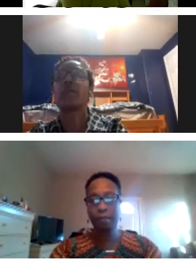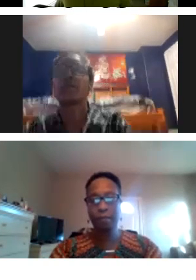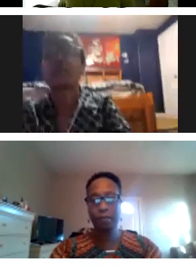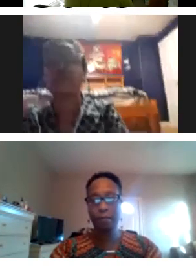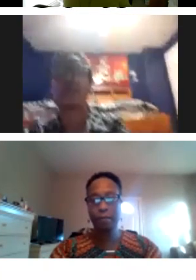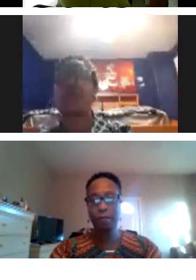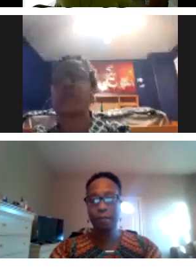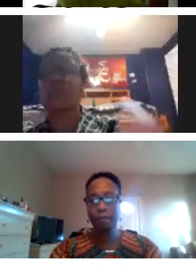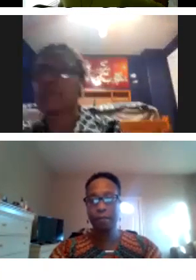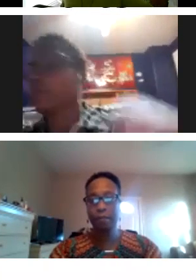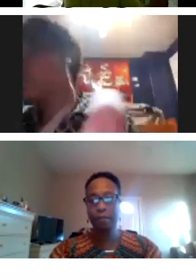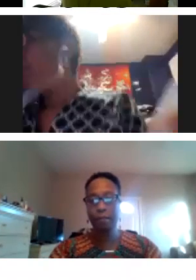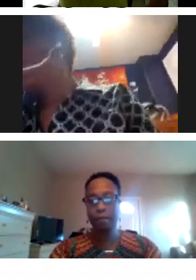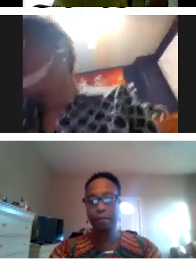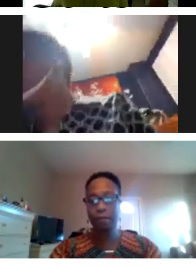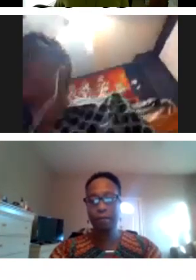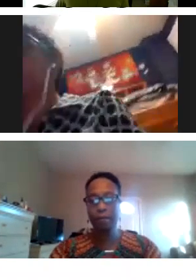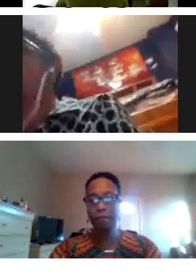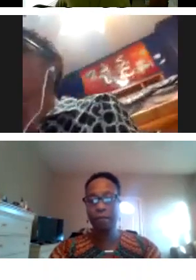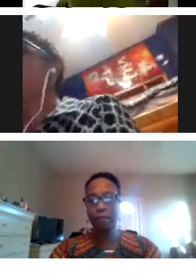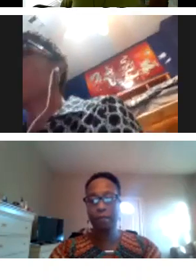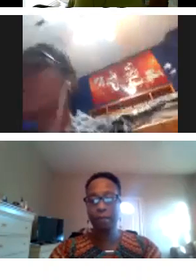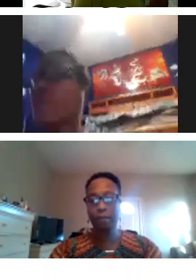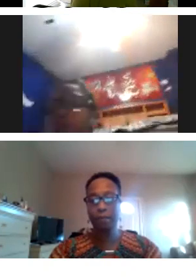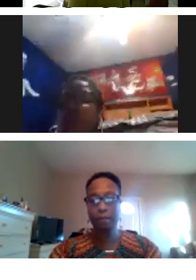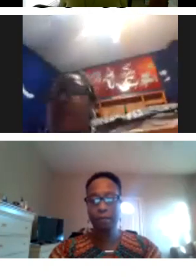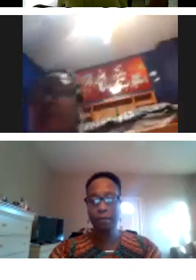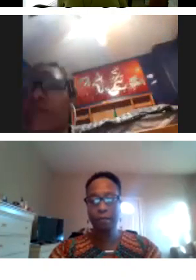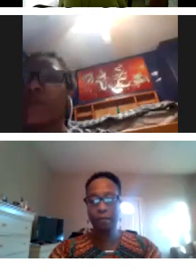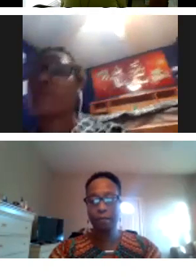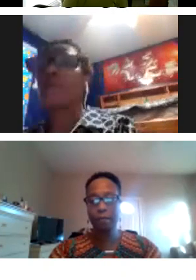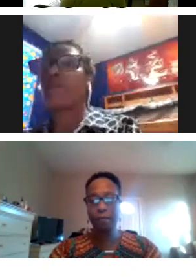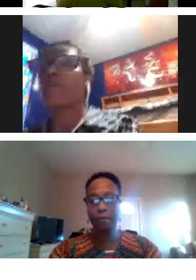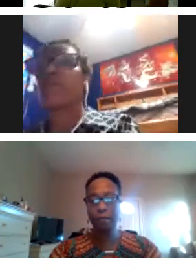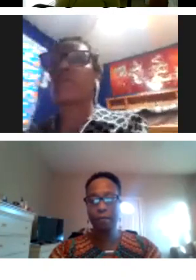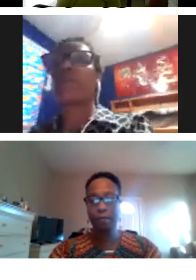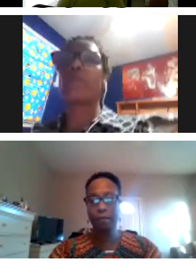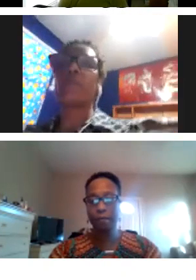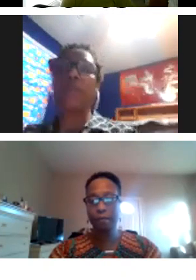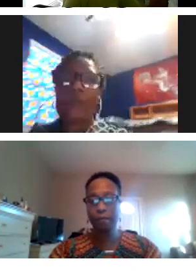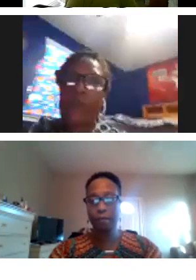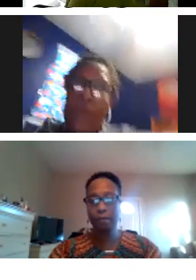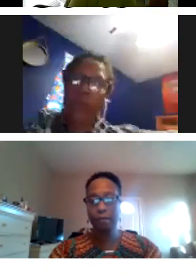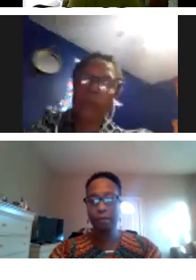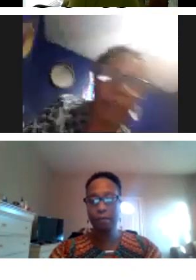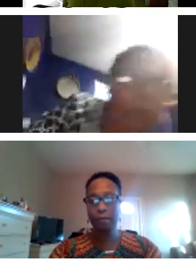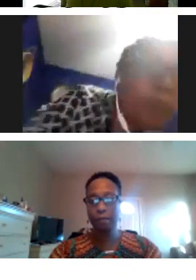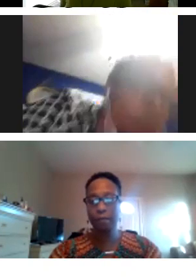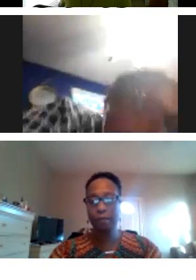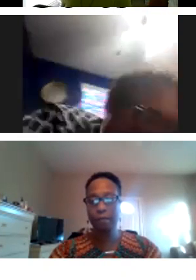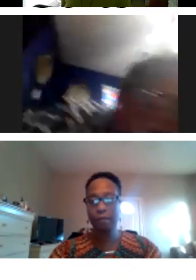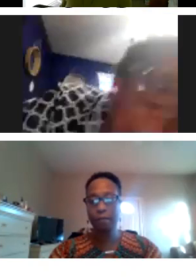So thank you so much for joining us today as we talk about healthcare, as we talk about especially how you as advocates,